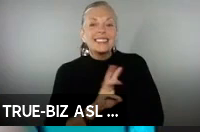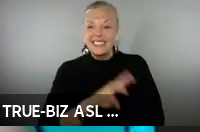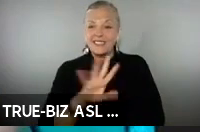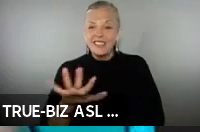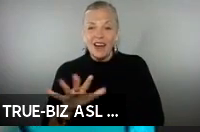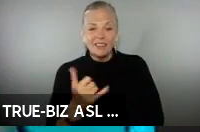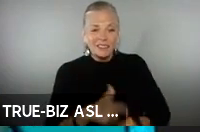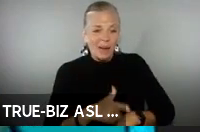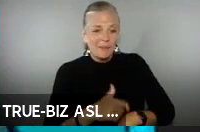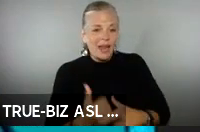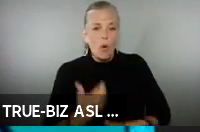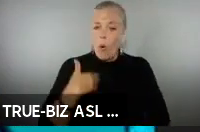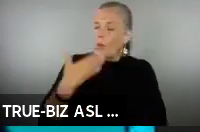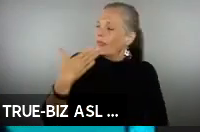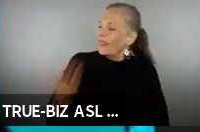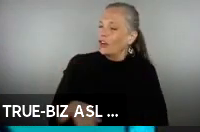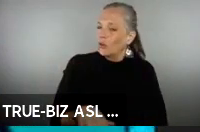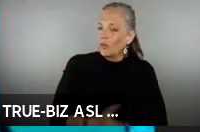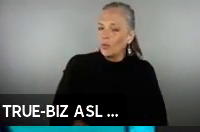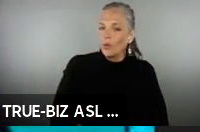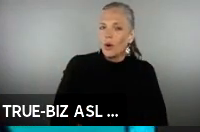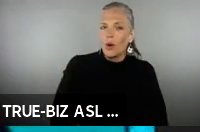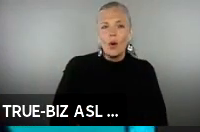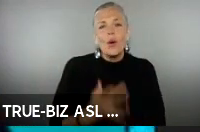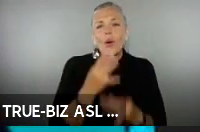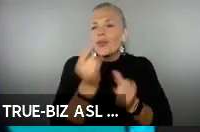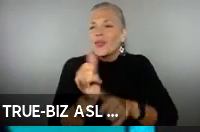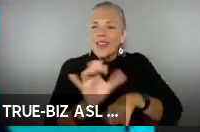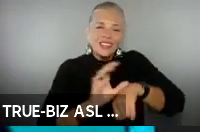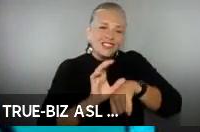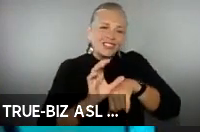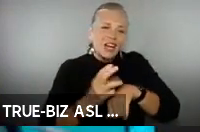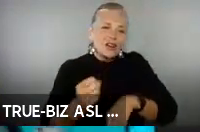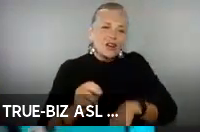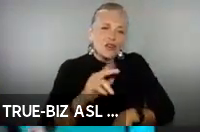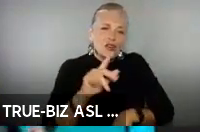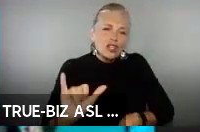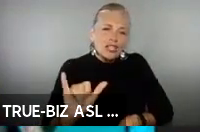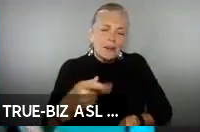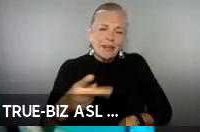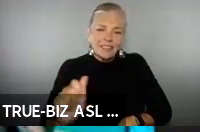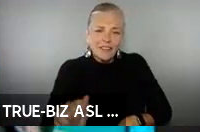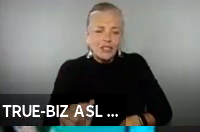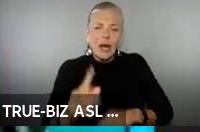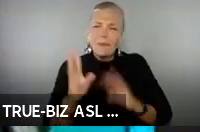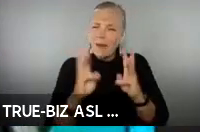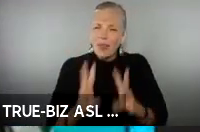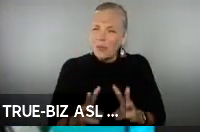you. A wonderful chocolate in Hershey, Pennsylvania. Ooh. Dream about the weather.